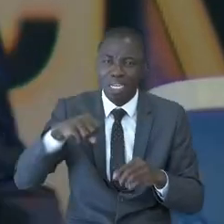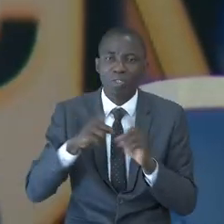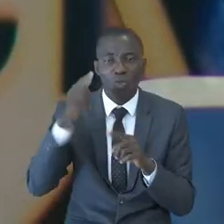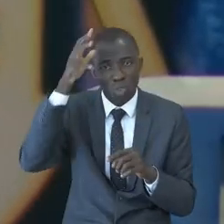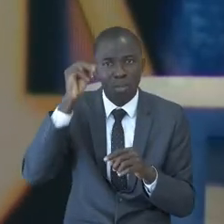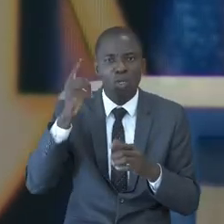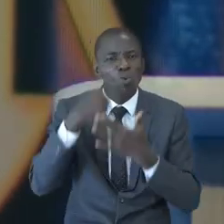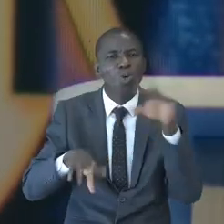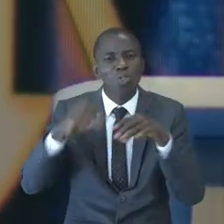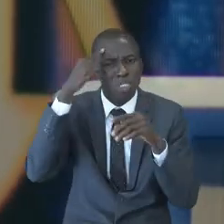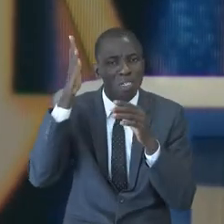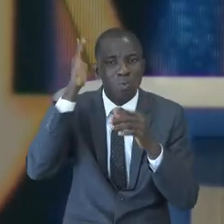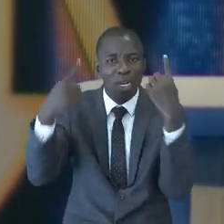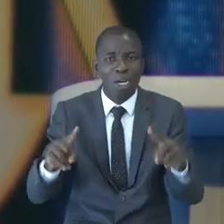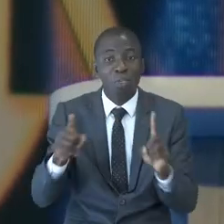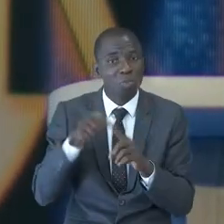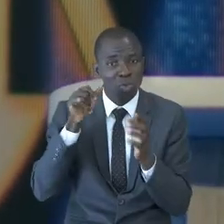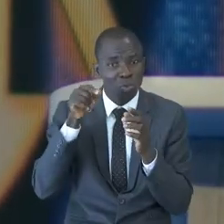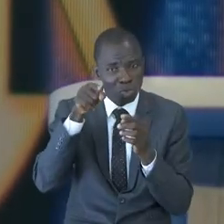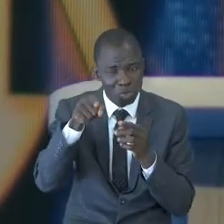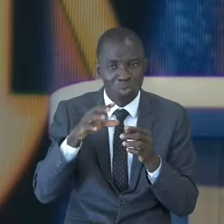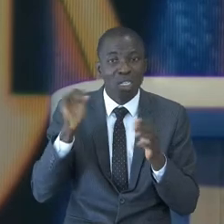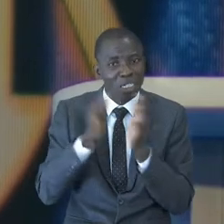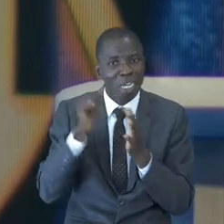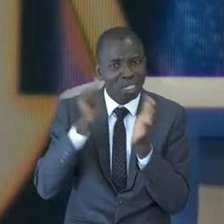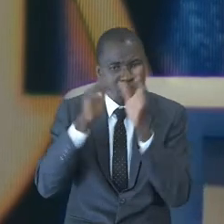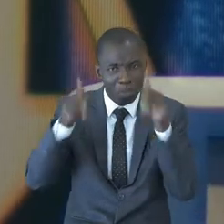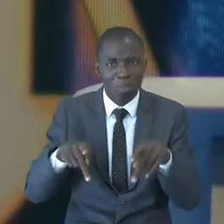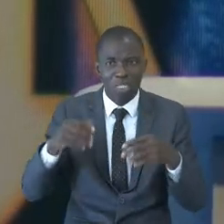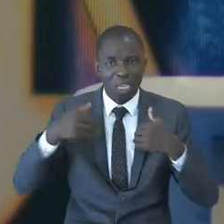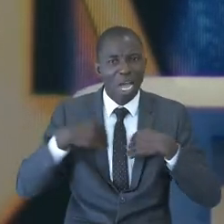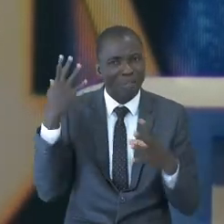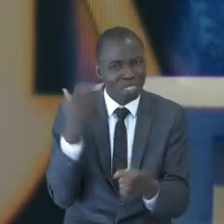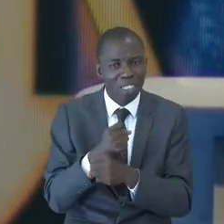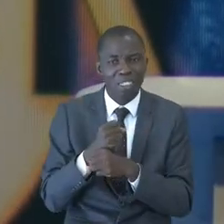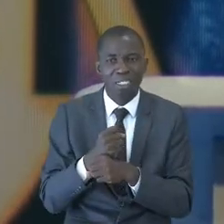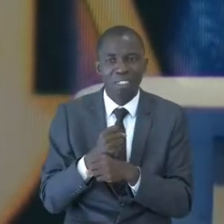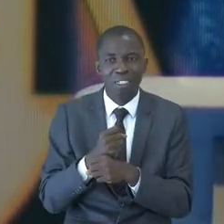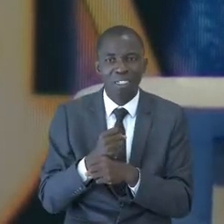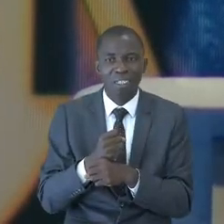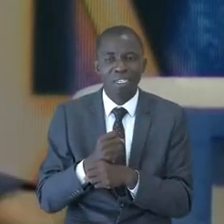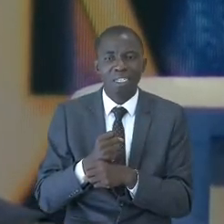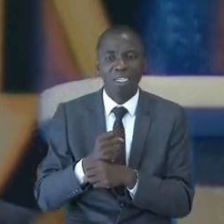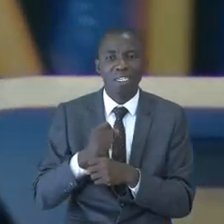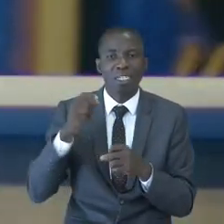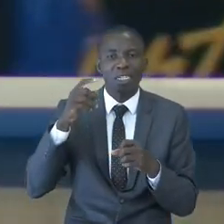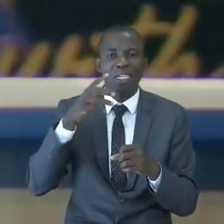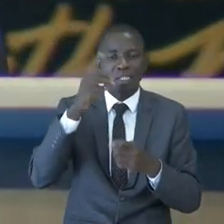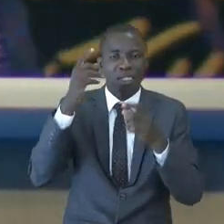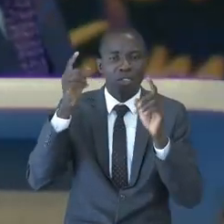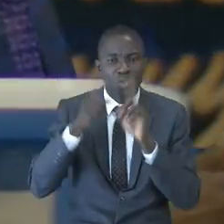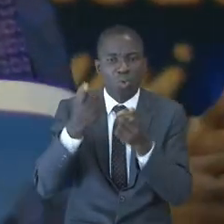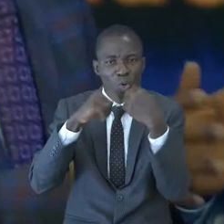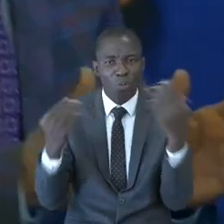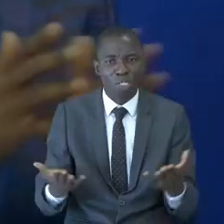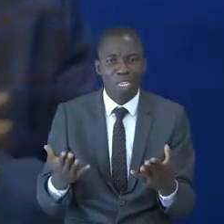will happen? That person has taken the greatest expense, and now he has come. I'm